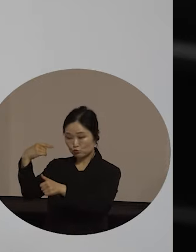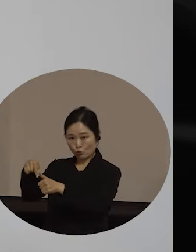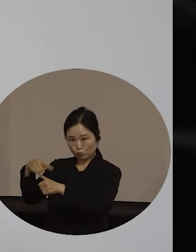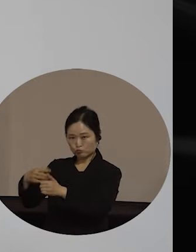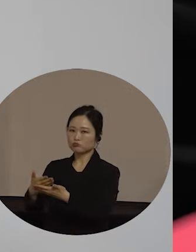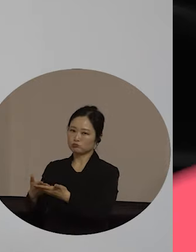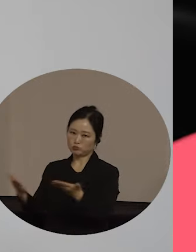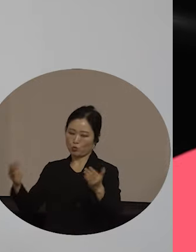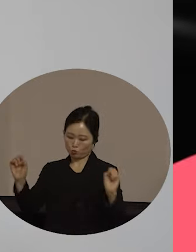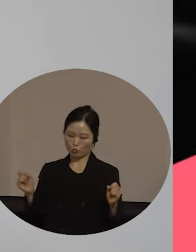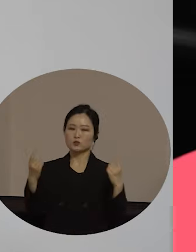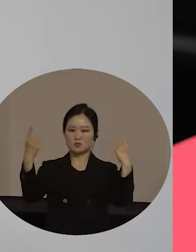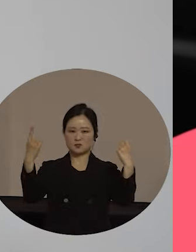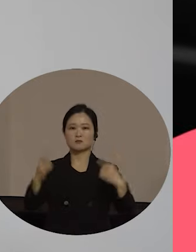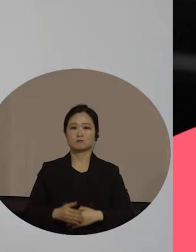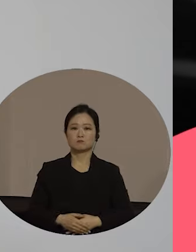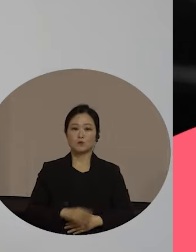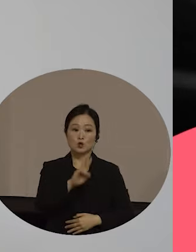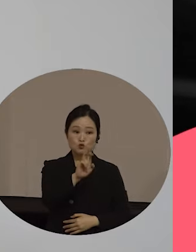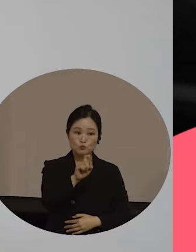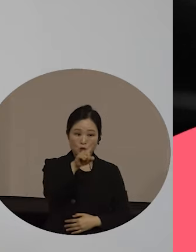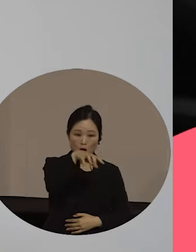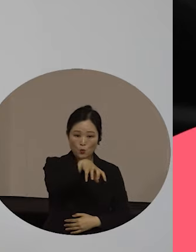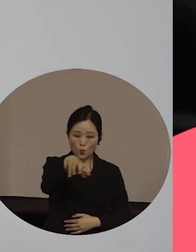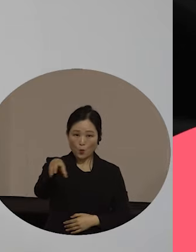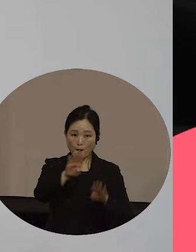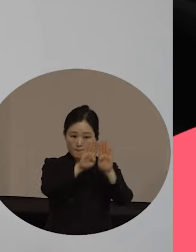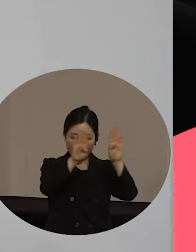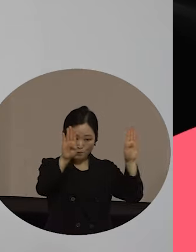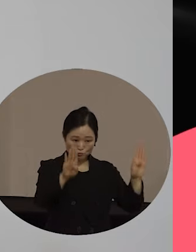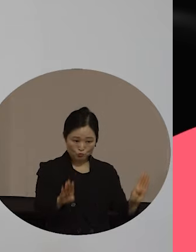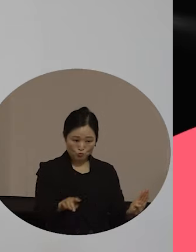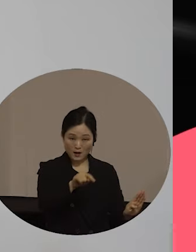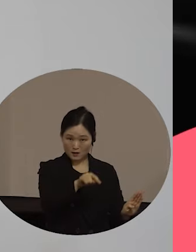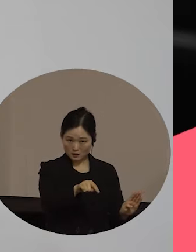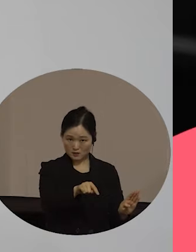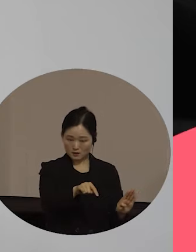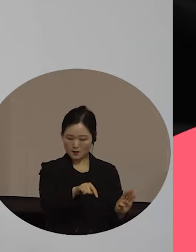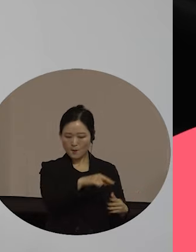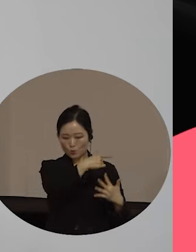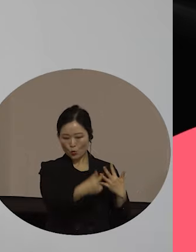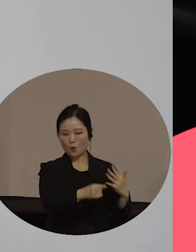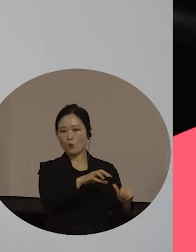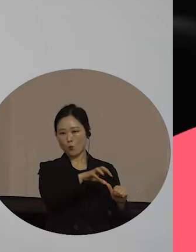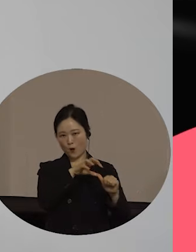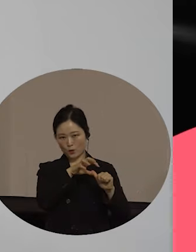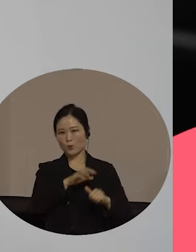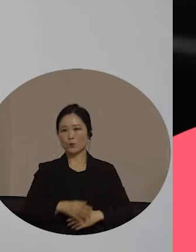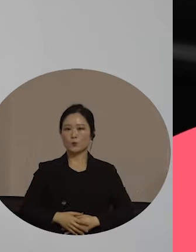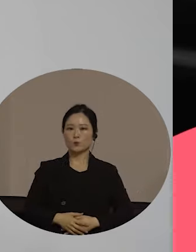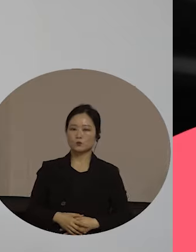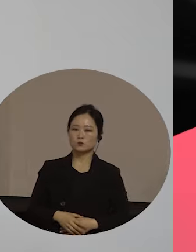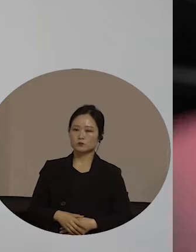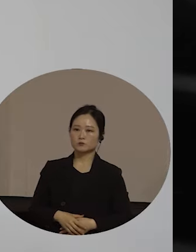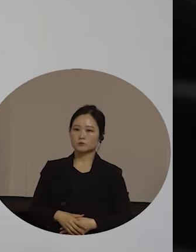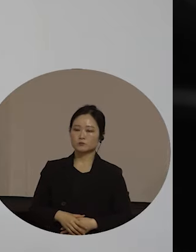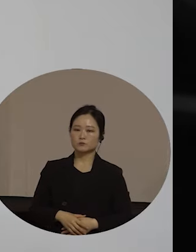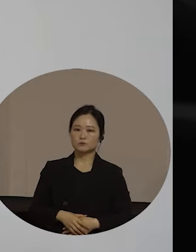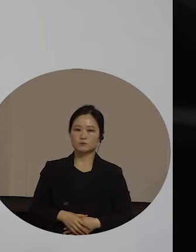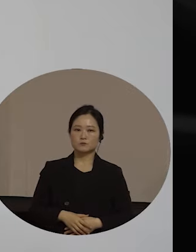21 museums. So I would say the country overall is trying to find this balance between